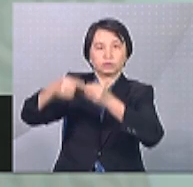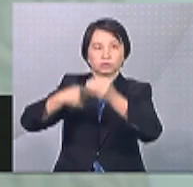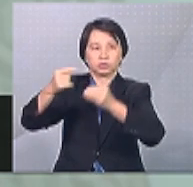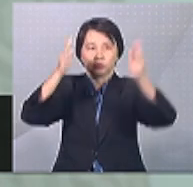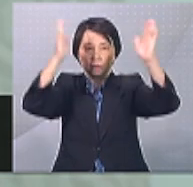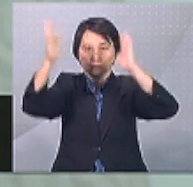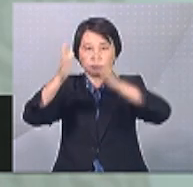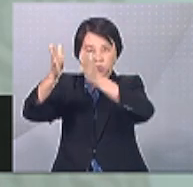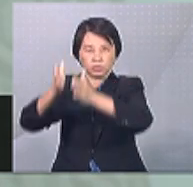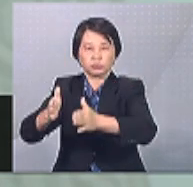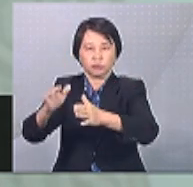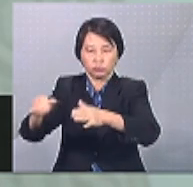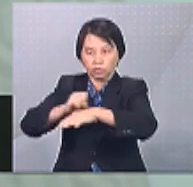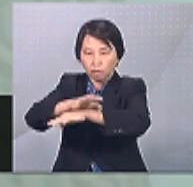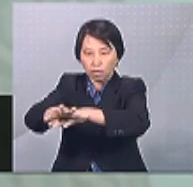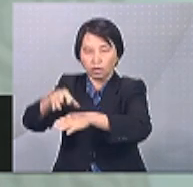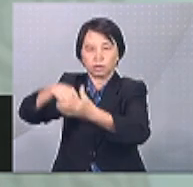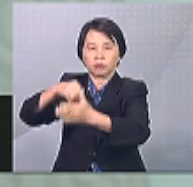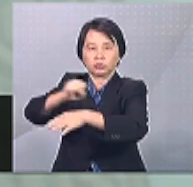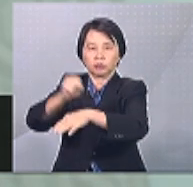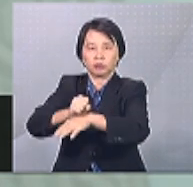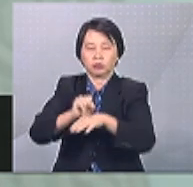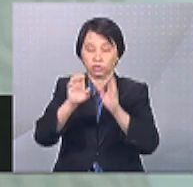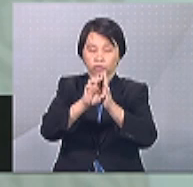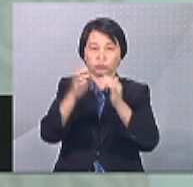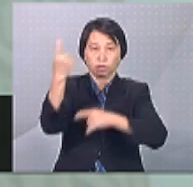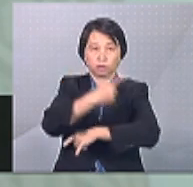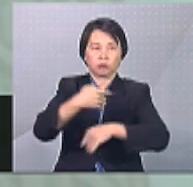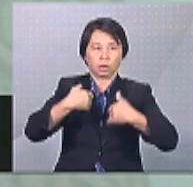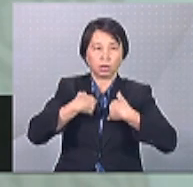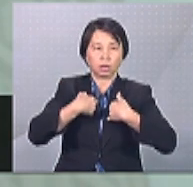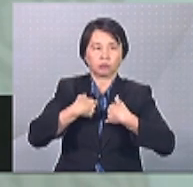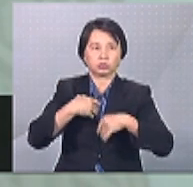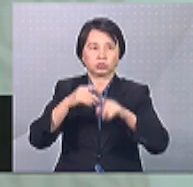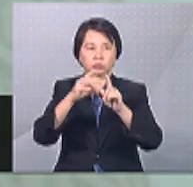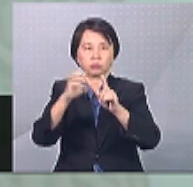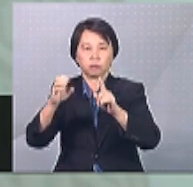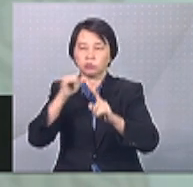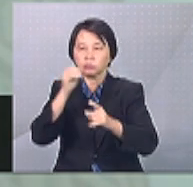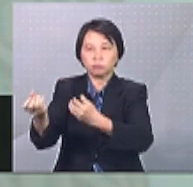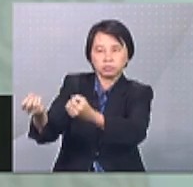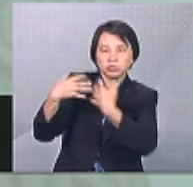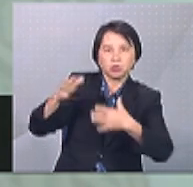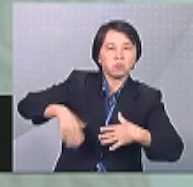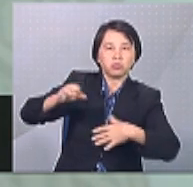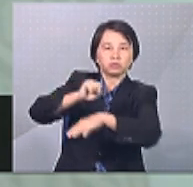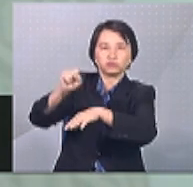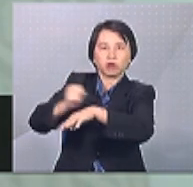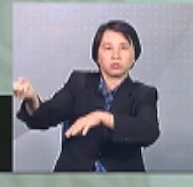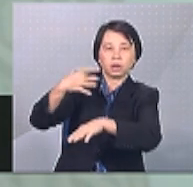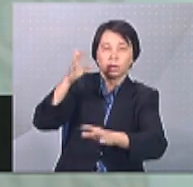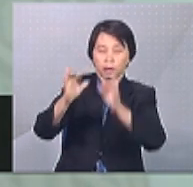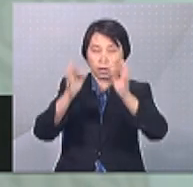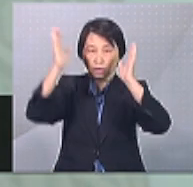Malaysian being infected in Singapore. For example, today there's a surge of more than 900 cases. We have not been informed yet. Normally, if Malaysians